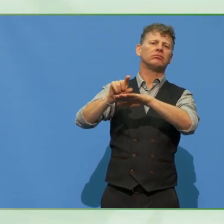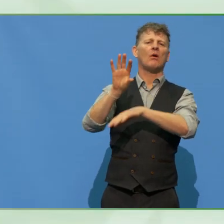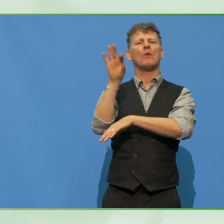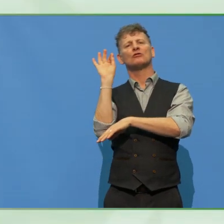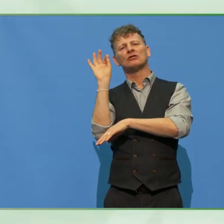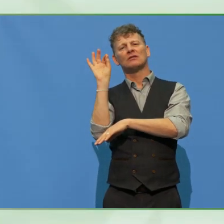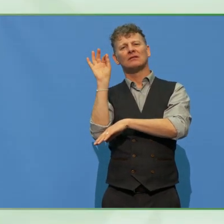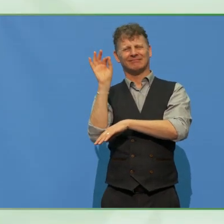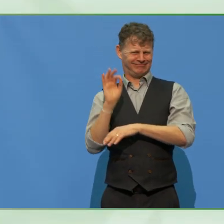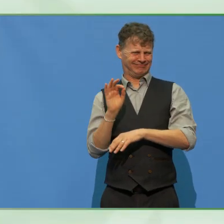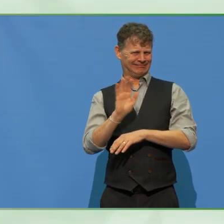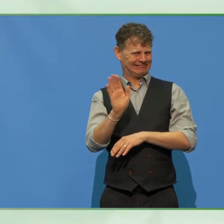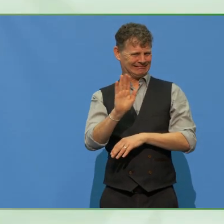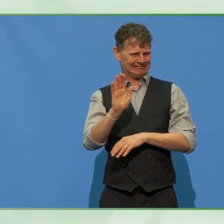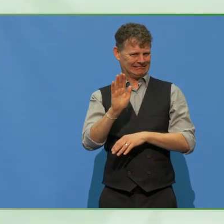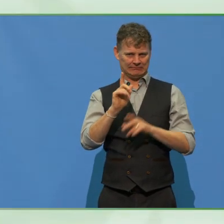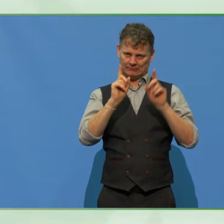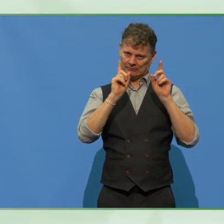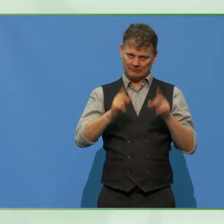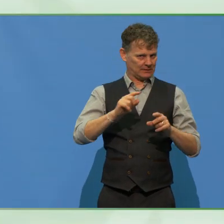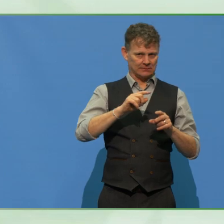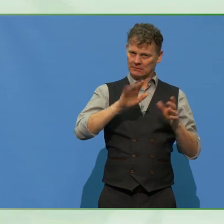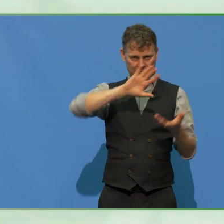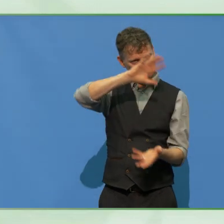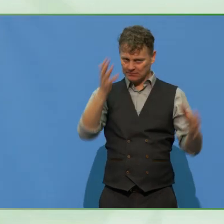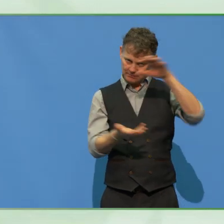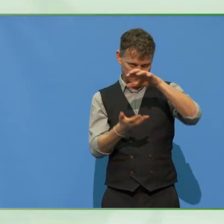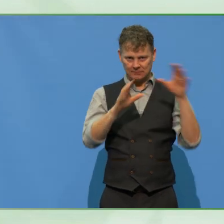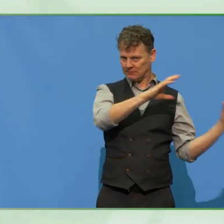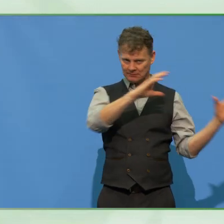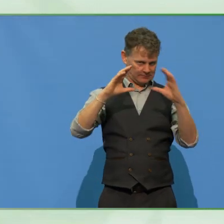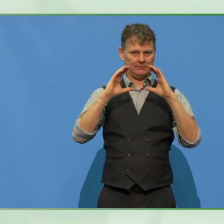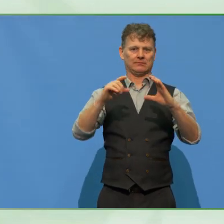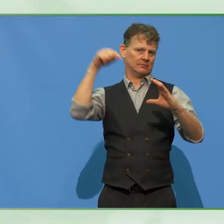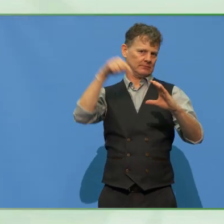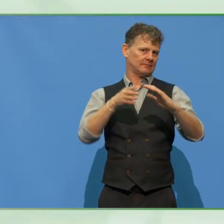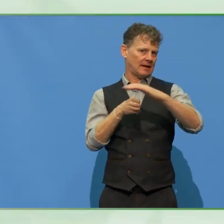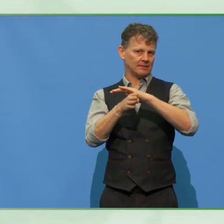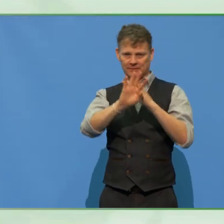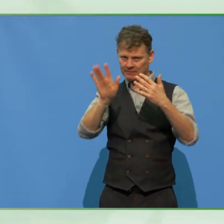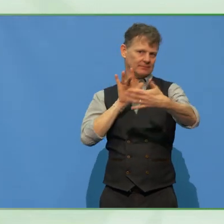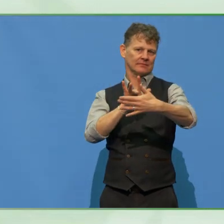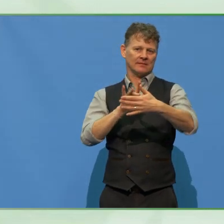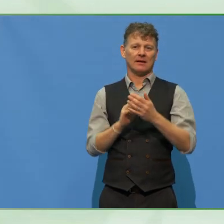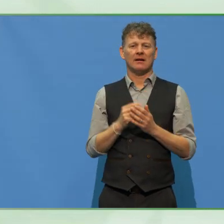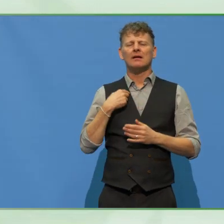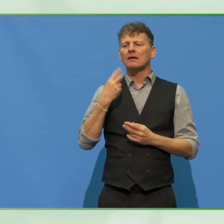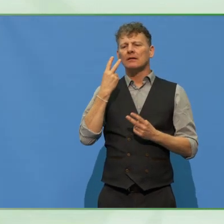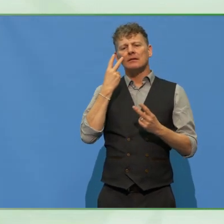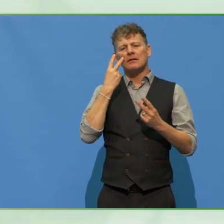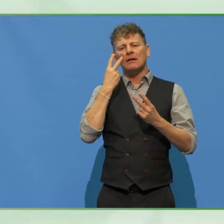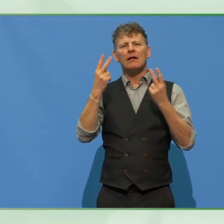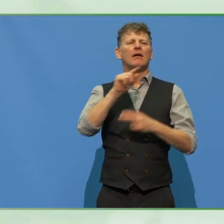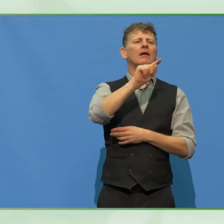the lens that it should. And that is really, as I now look at other domains, that's